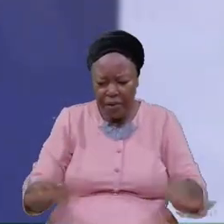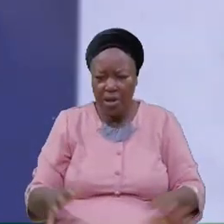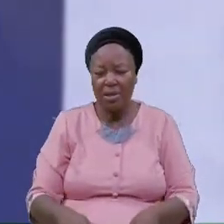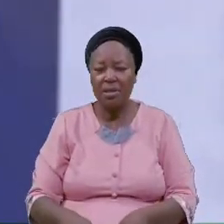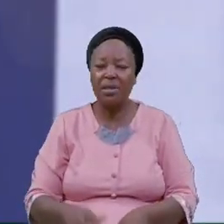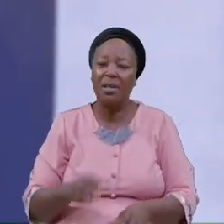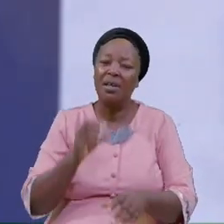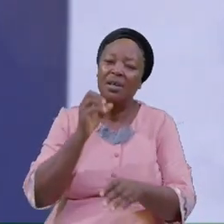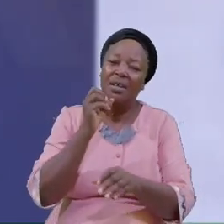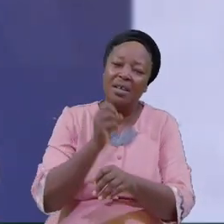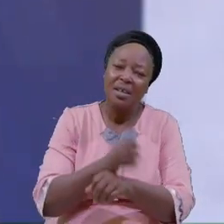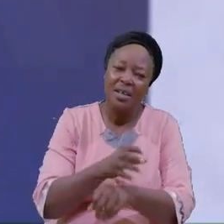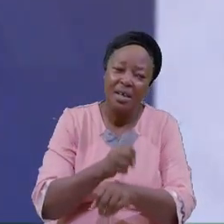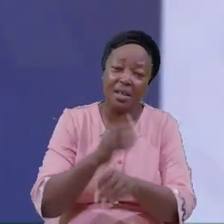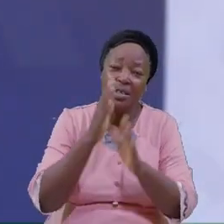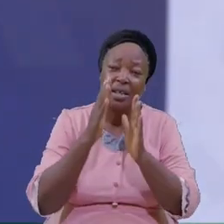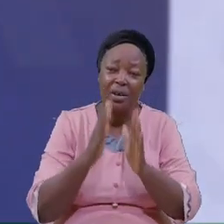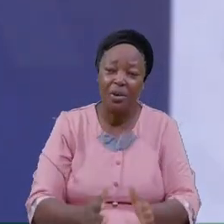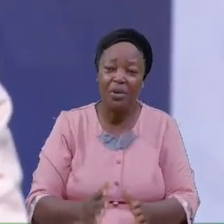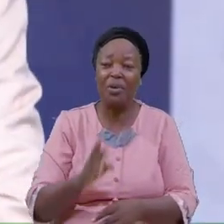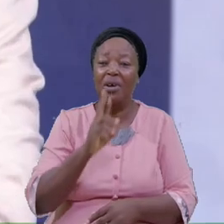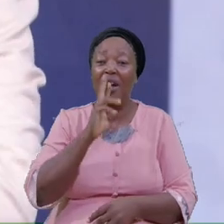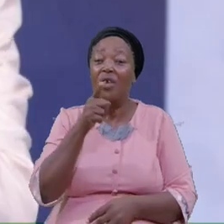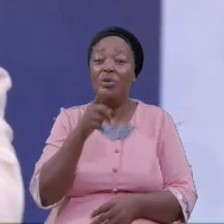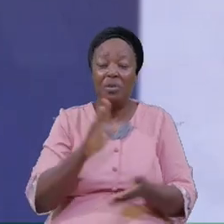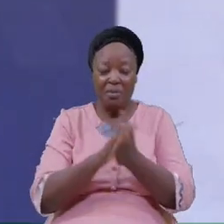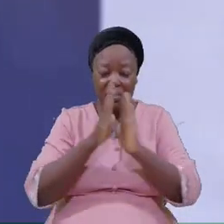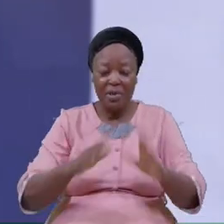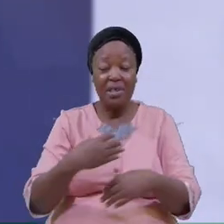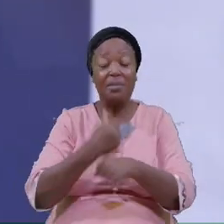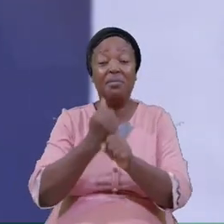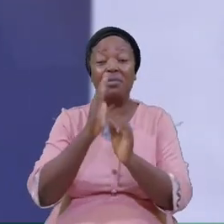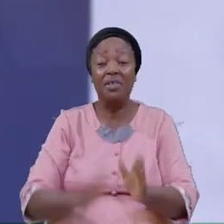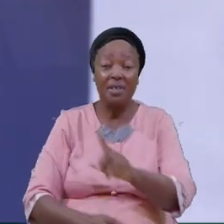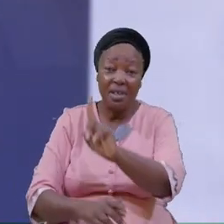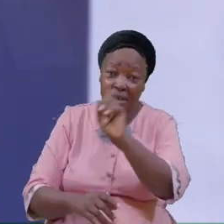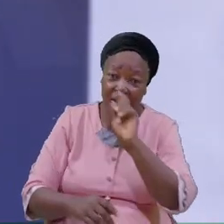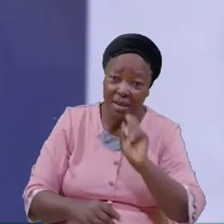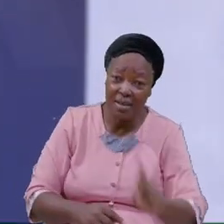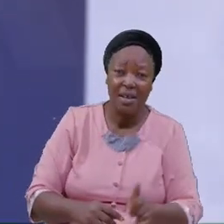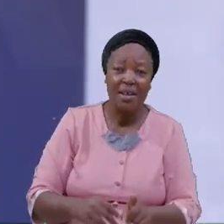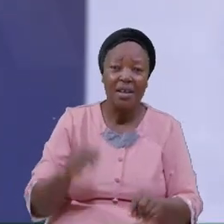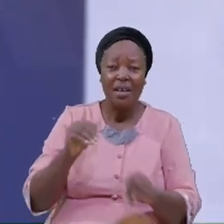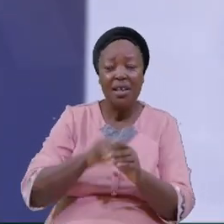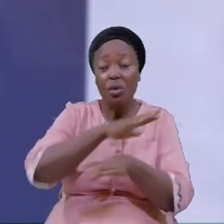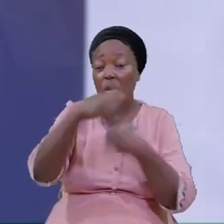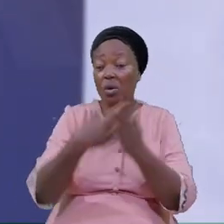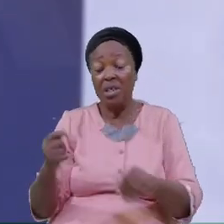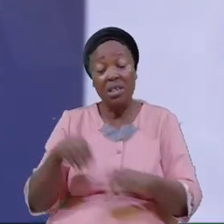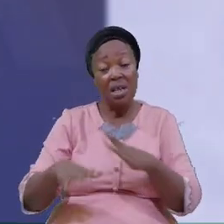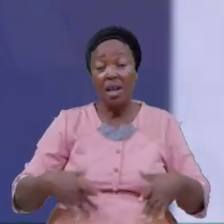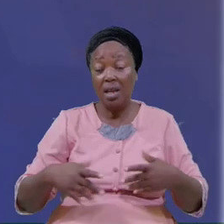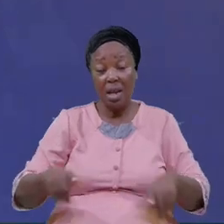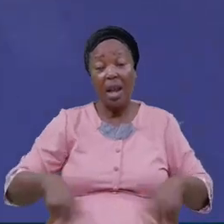you a peacemaker? Es-tu artisan de la paix? In all things in life, dans tout chose dans la vie, all situations